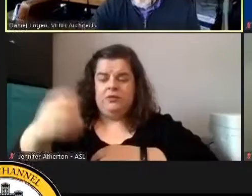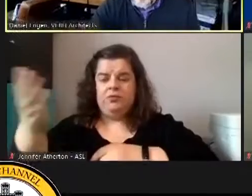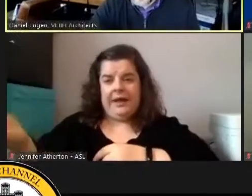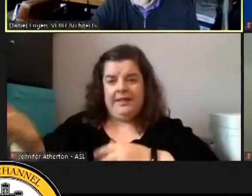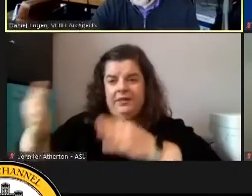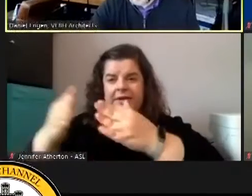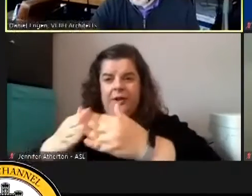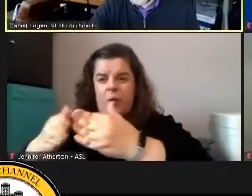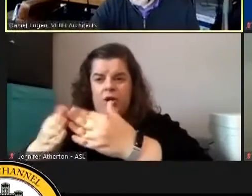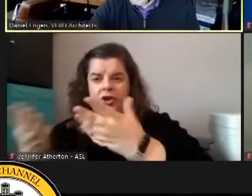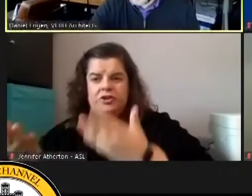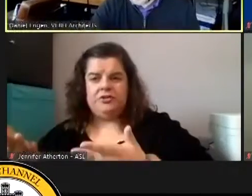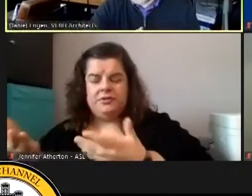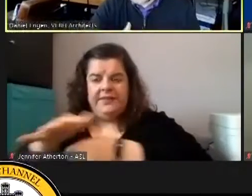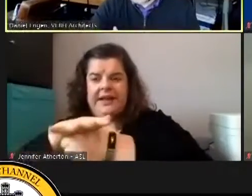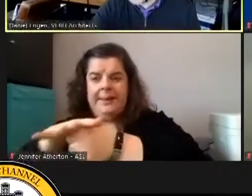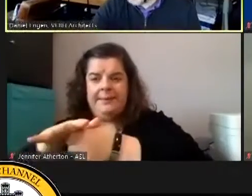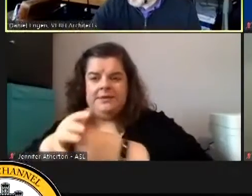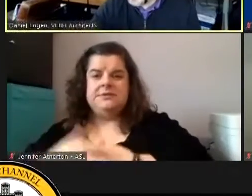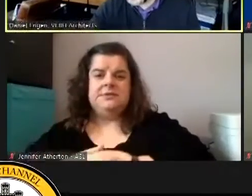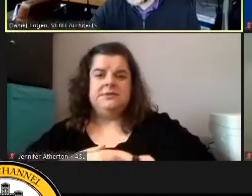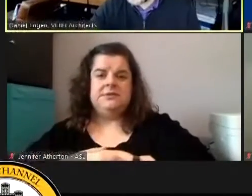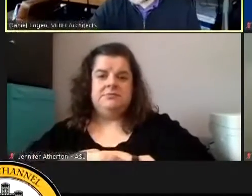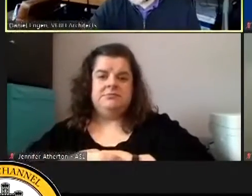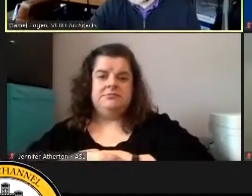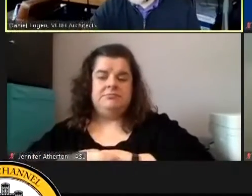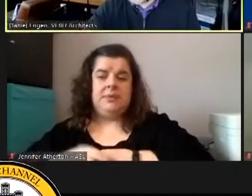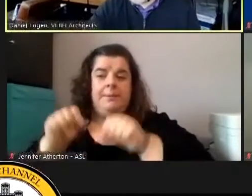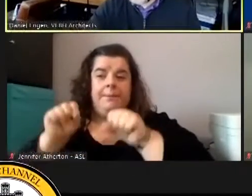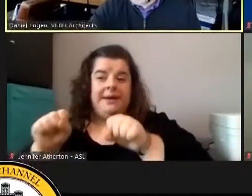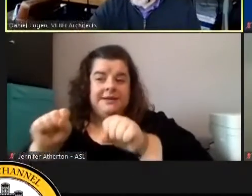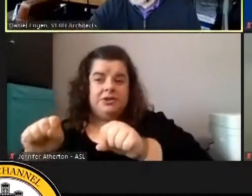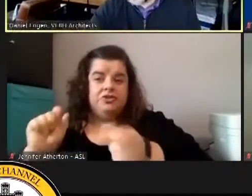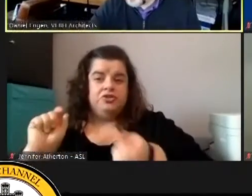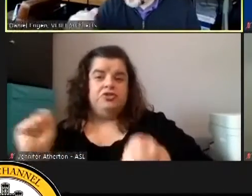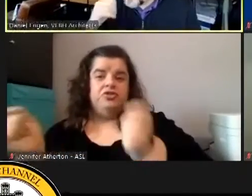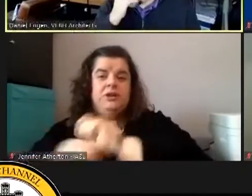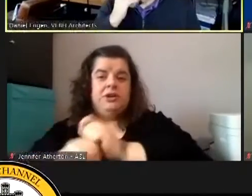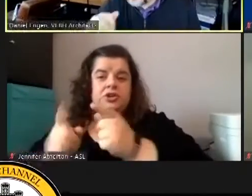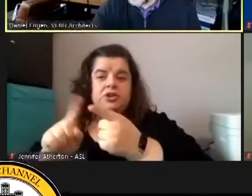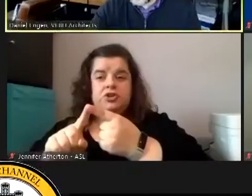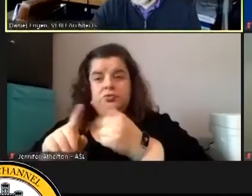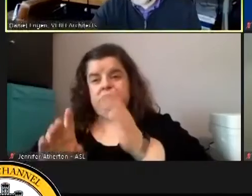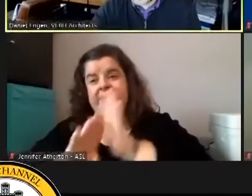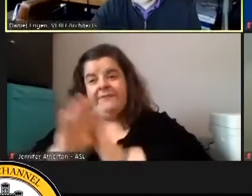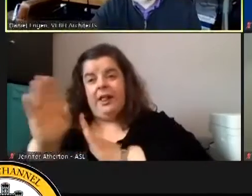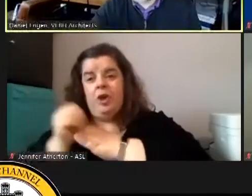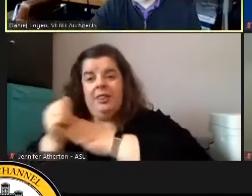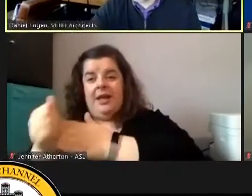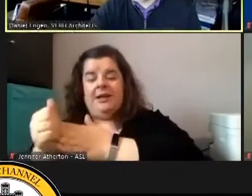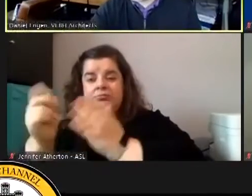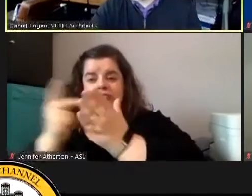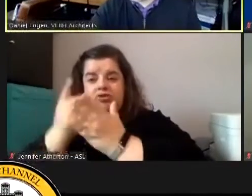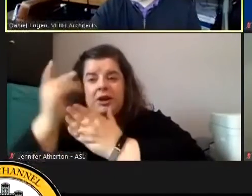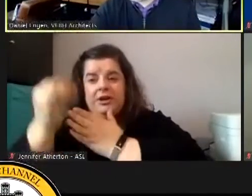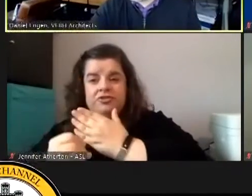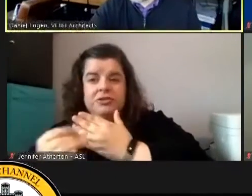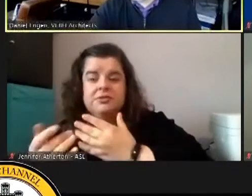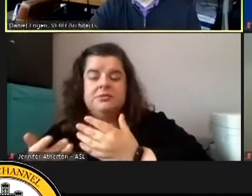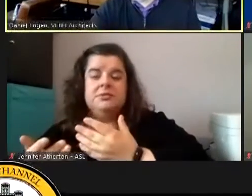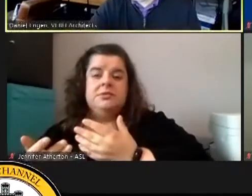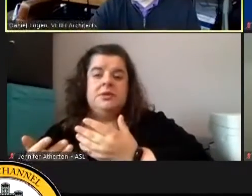campus, and a potential change to a developer-led project might have